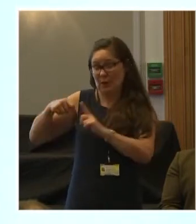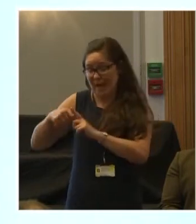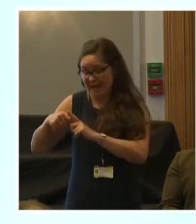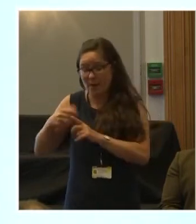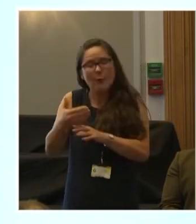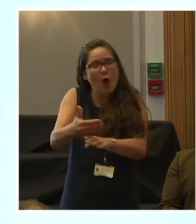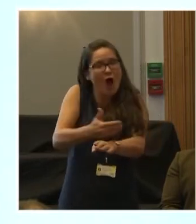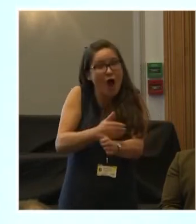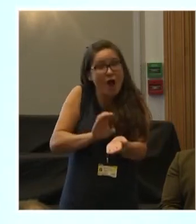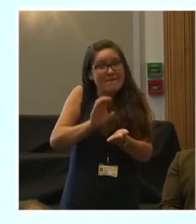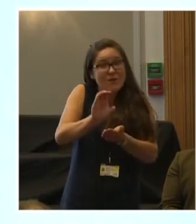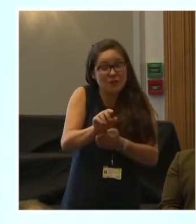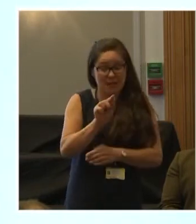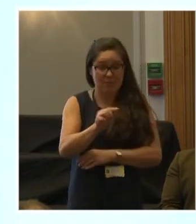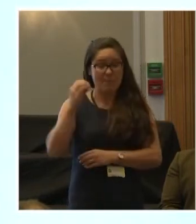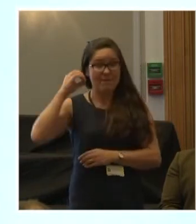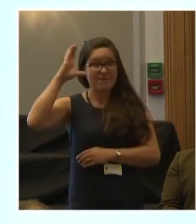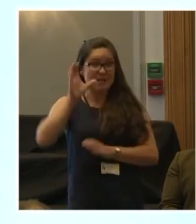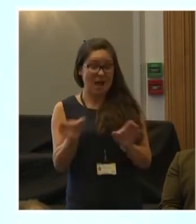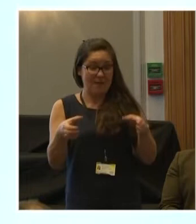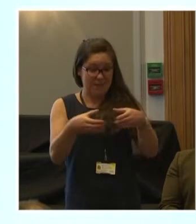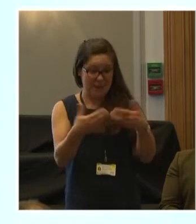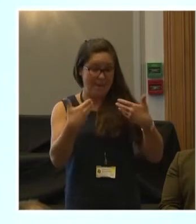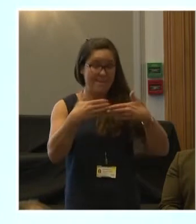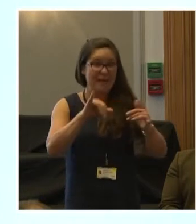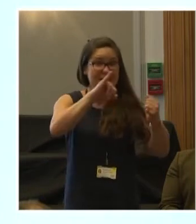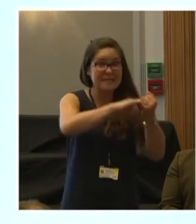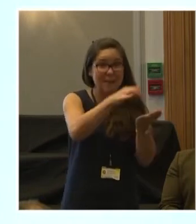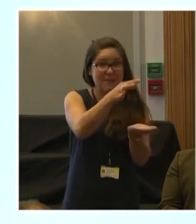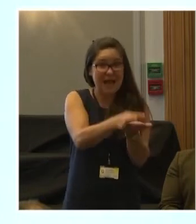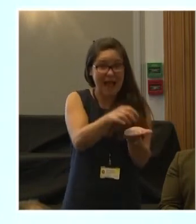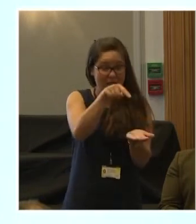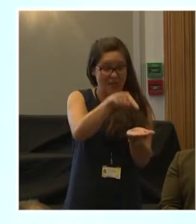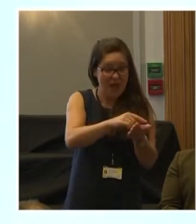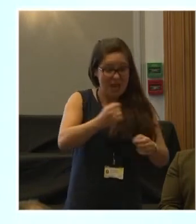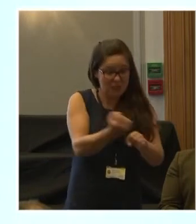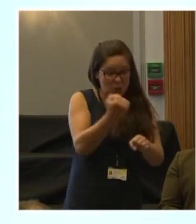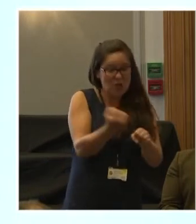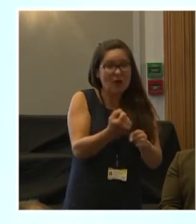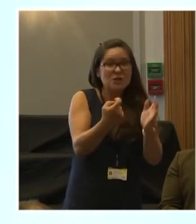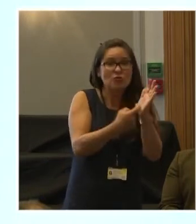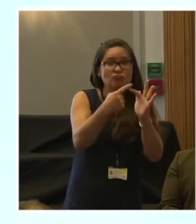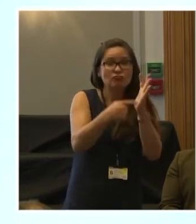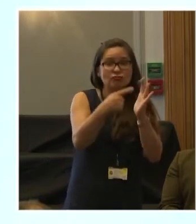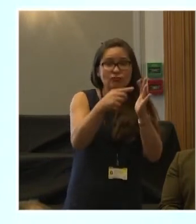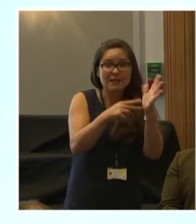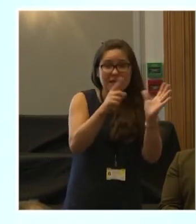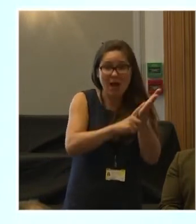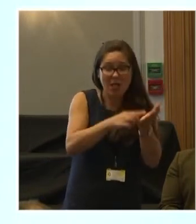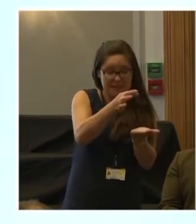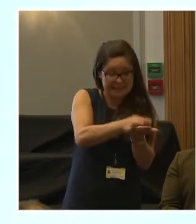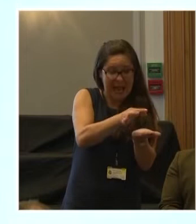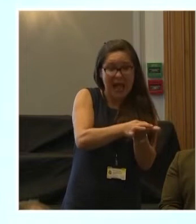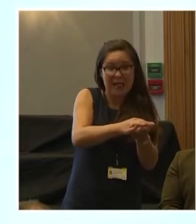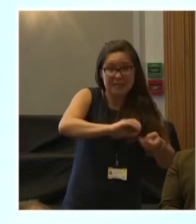UK, Professor Laco and her team have used stem cell technology to generate retinal cells from patients with mutations in